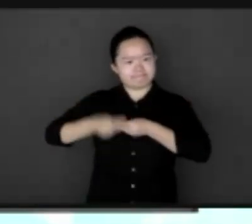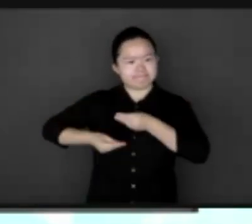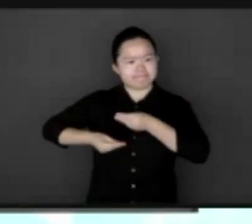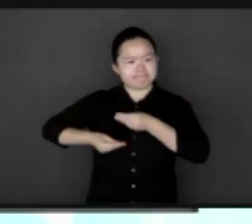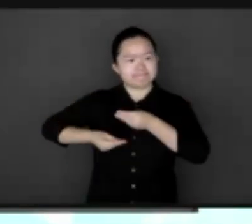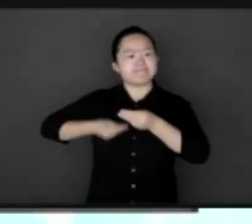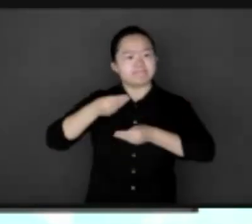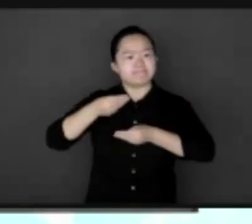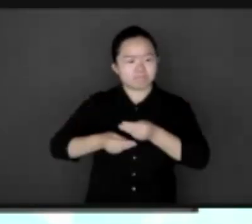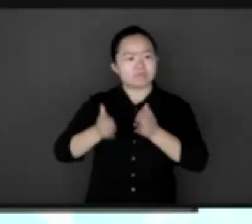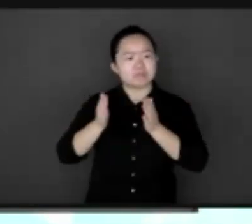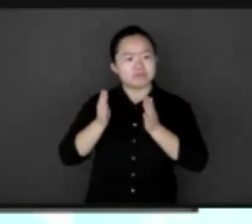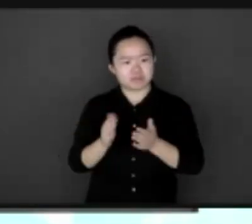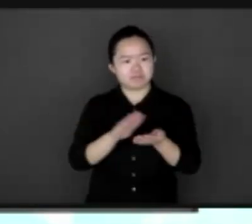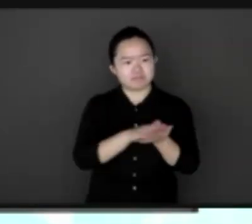future.